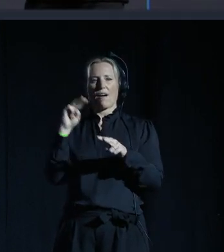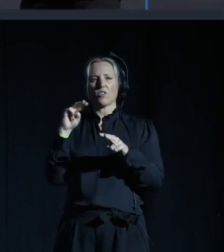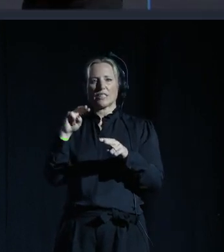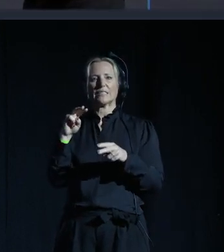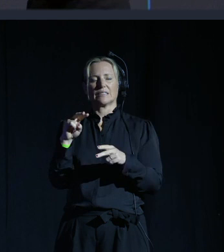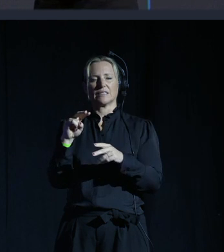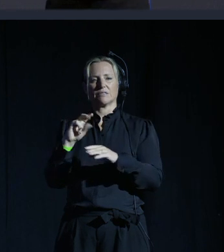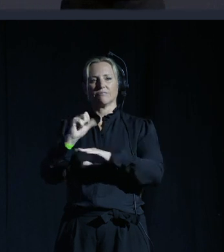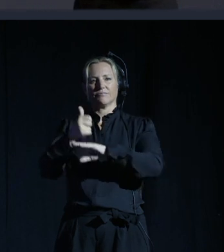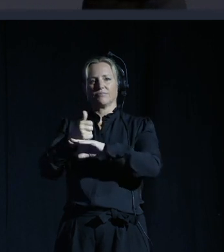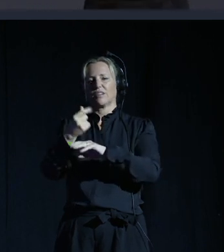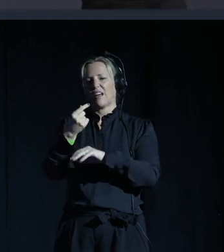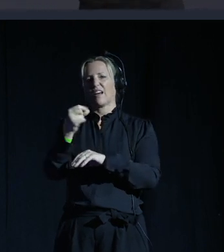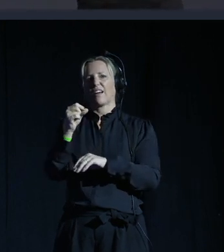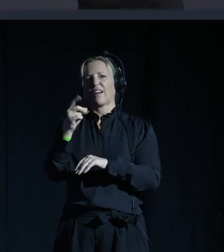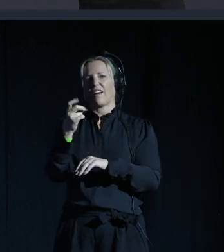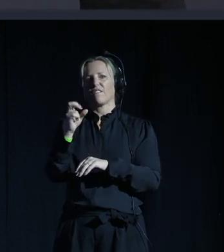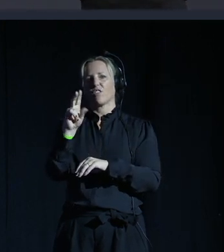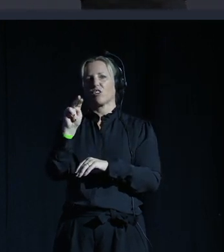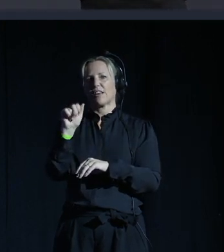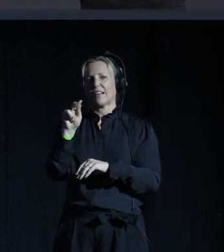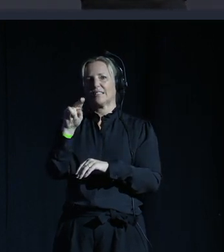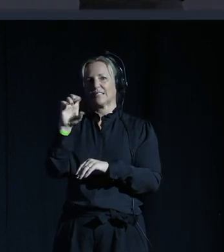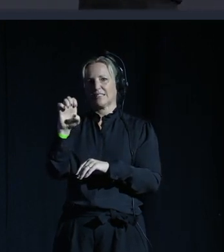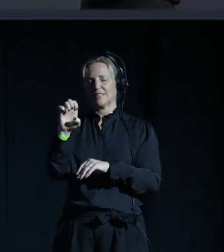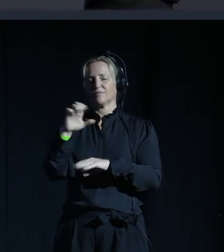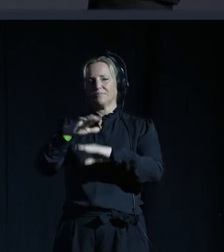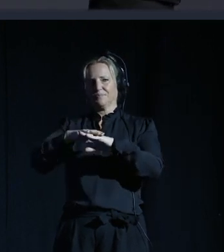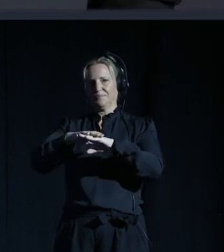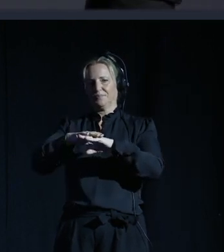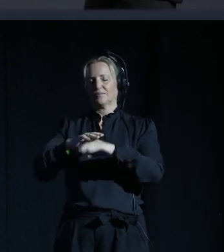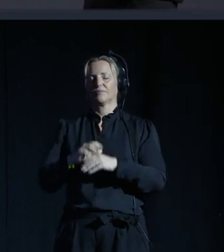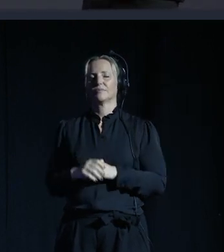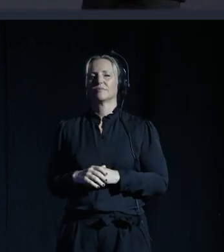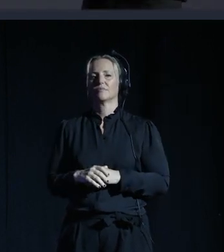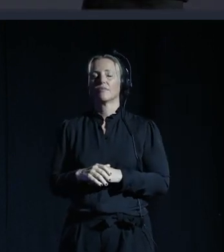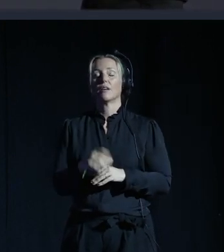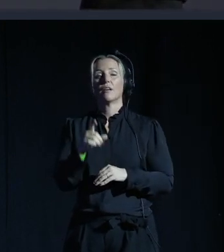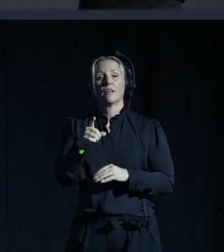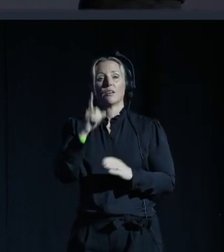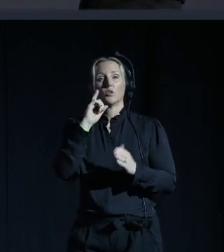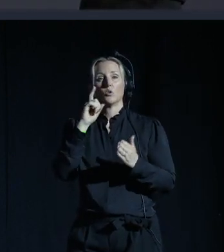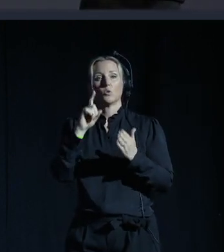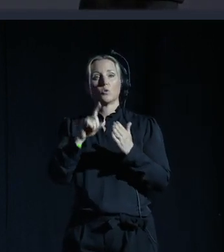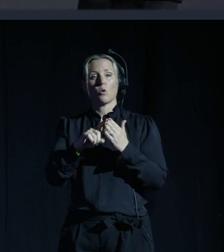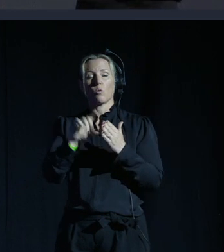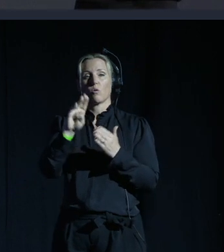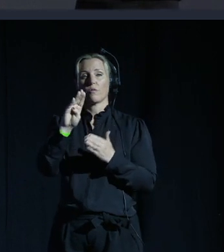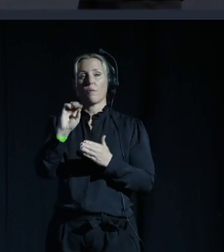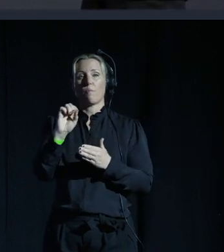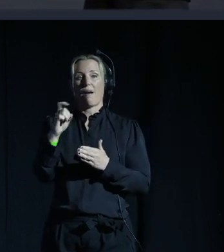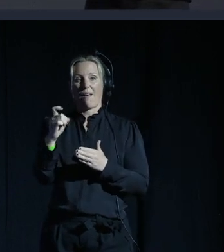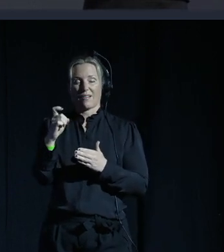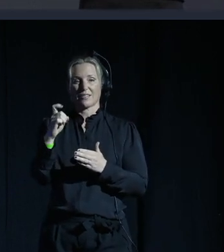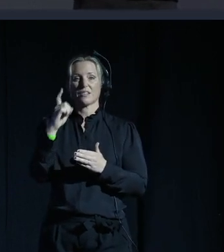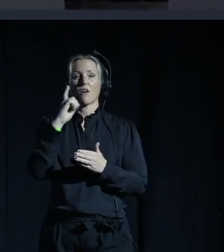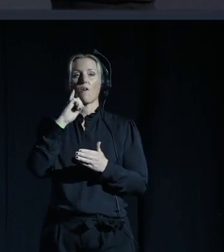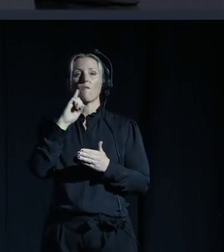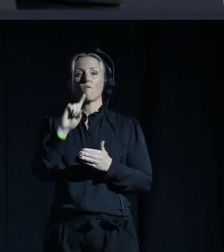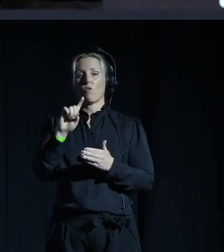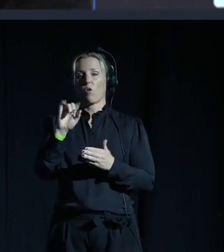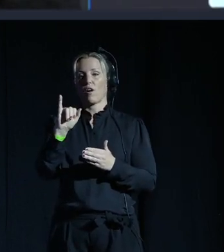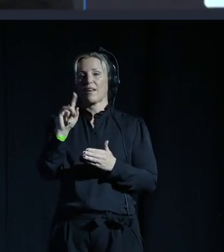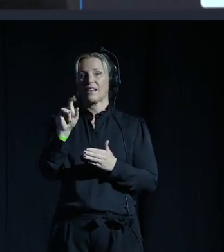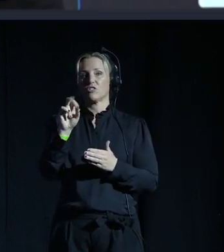solution. On top of that you notice the boxes here, are for the interfaces. So just a minute